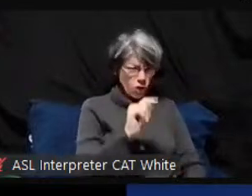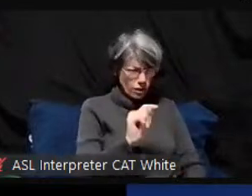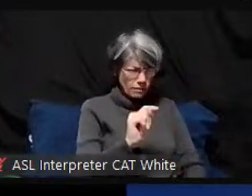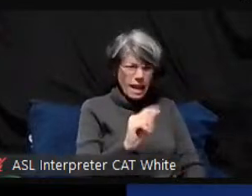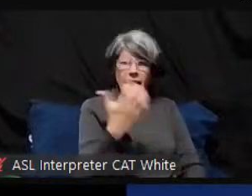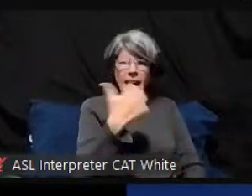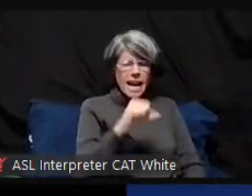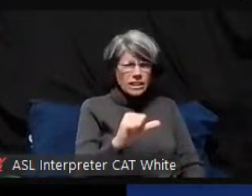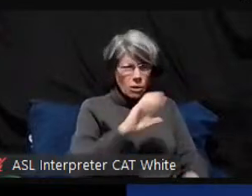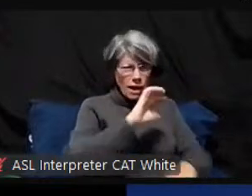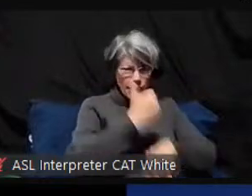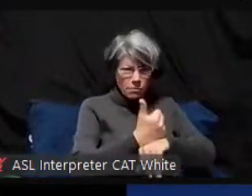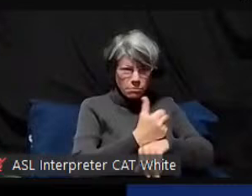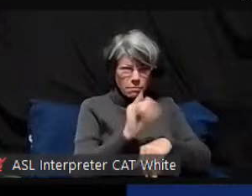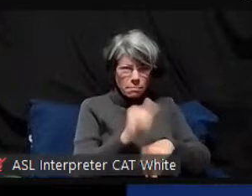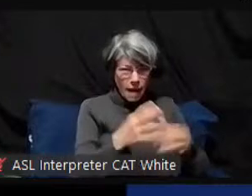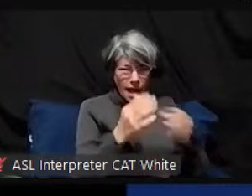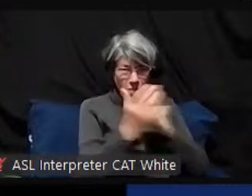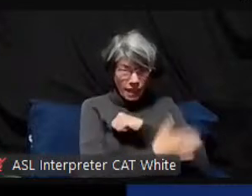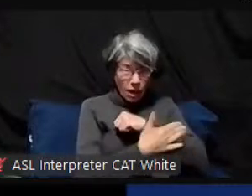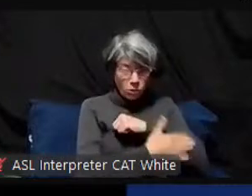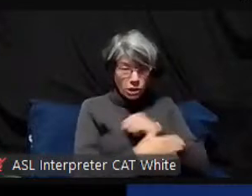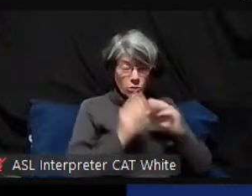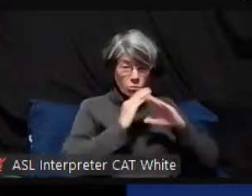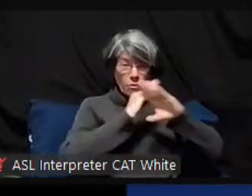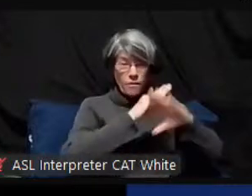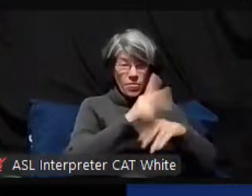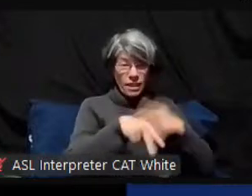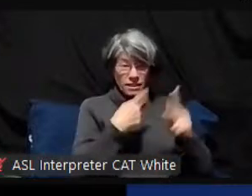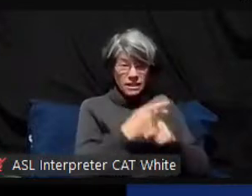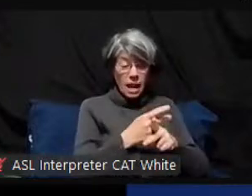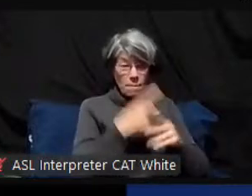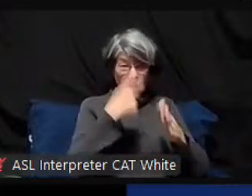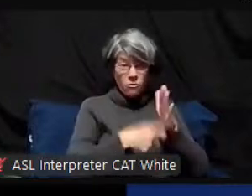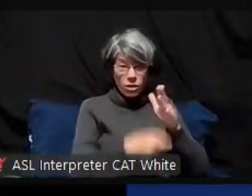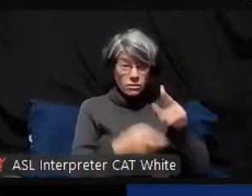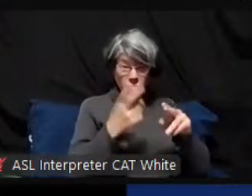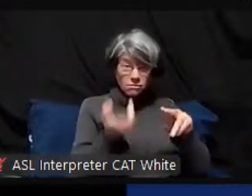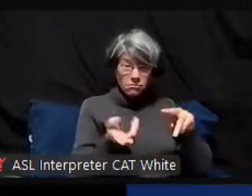in place by the county to prevent this type of price gouging?